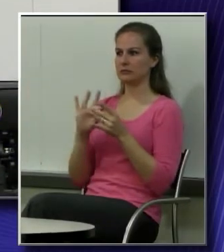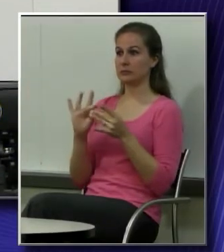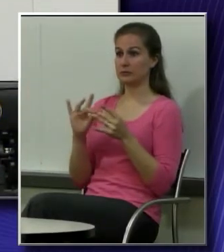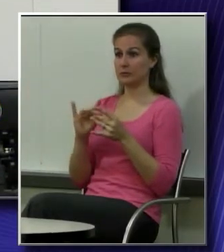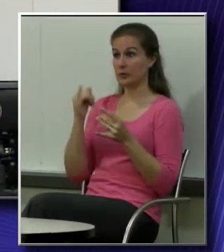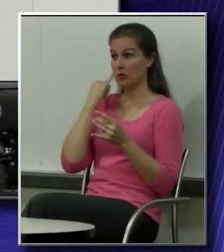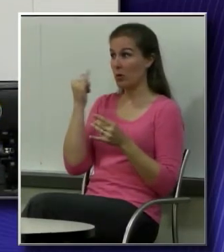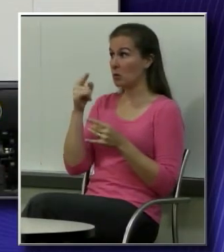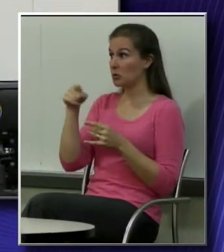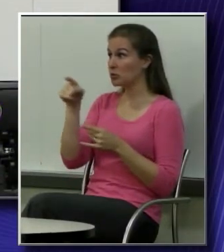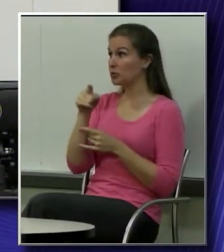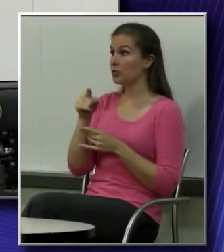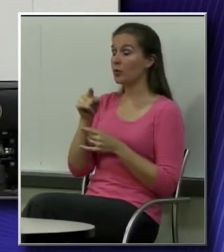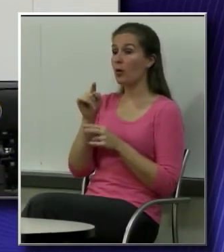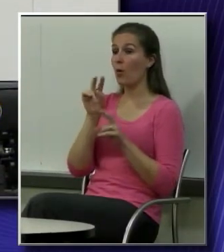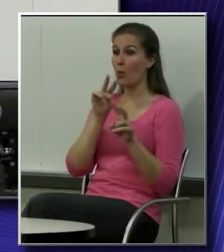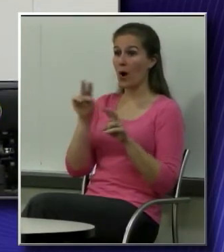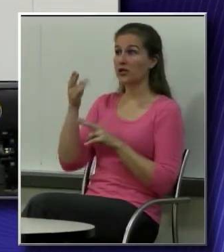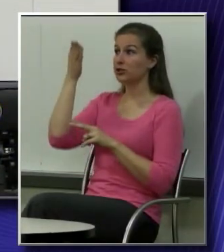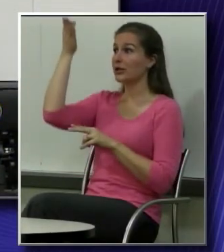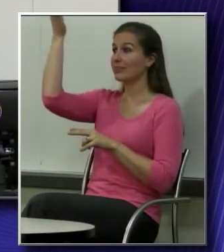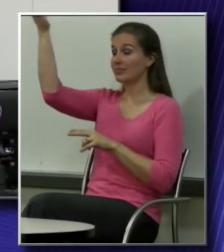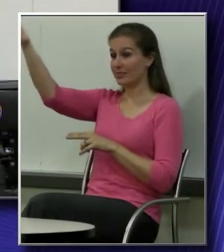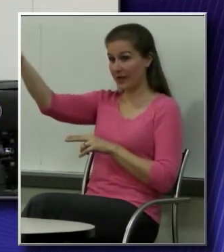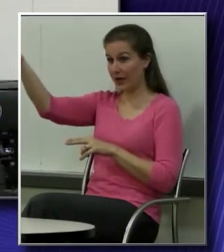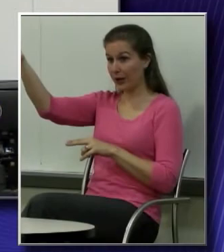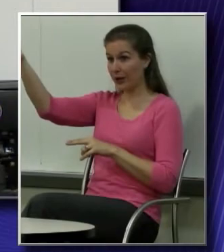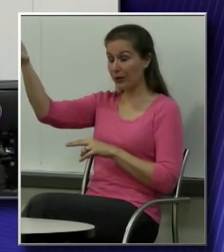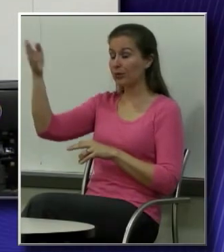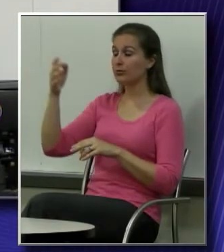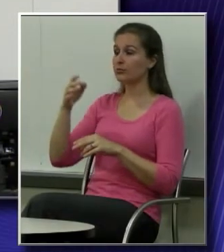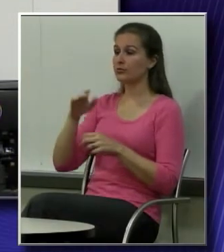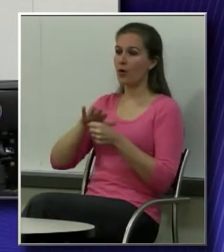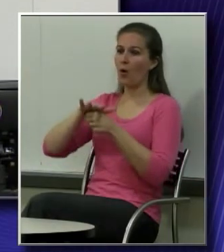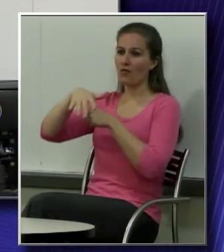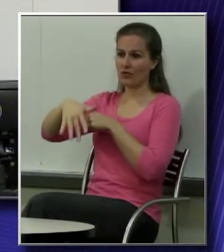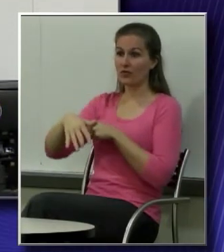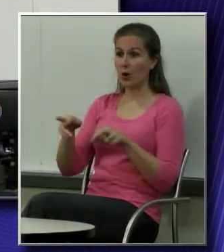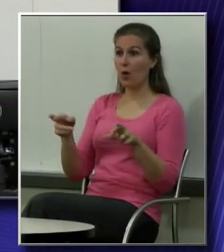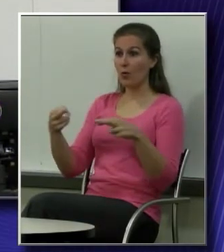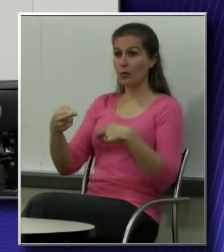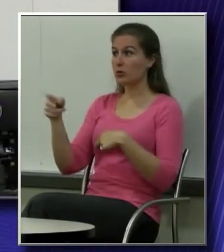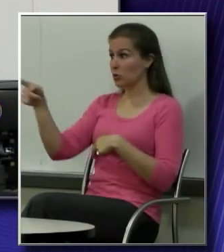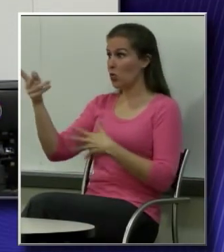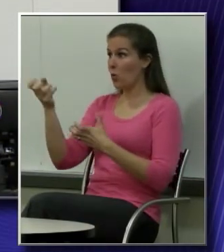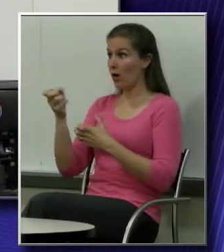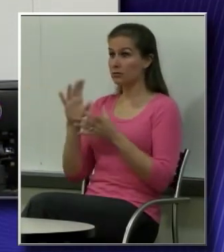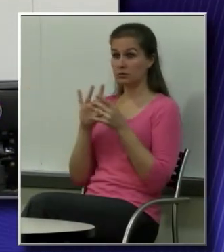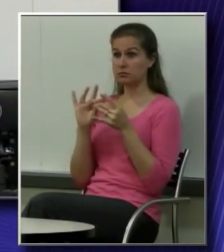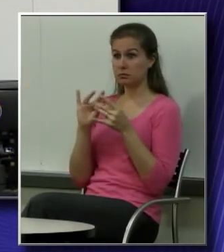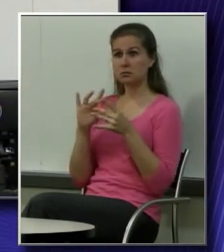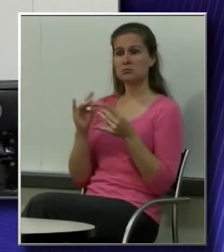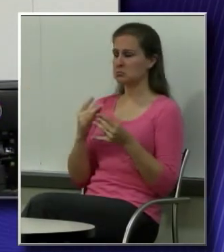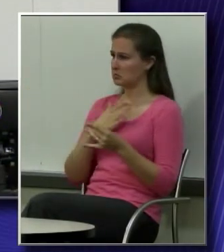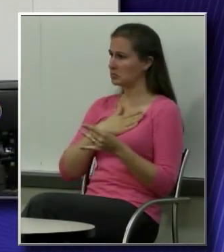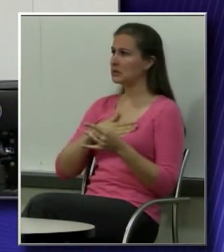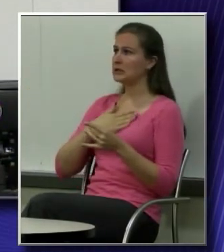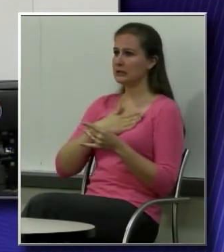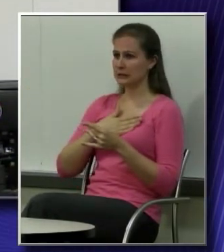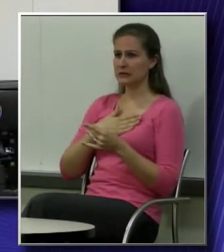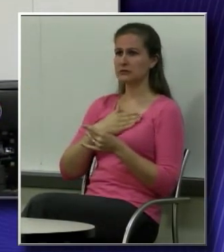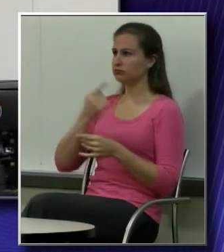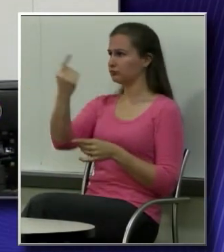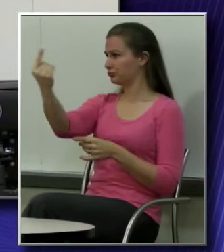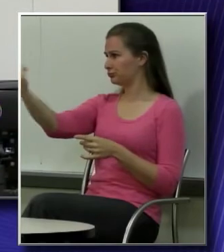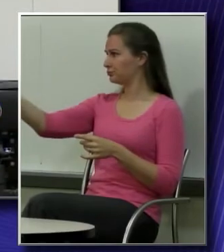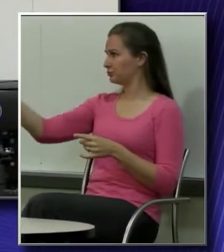number of folks watching from that room, if you are in the overflow room and would like to make comments tonight, please feel free to